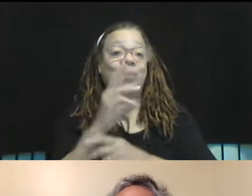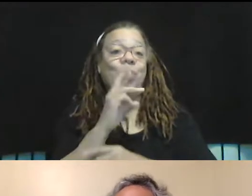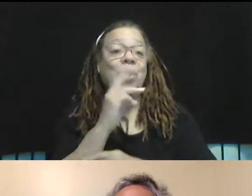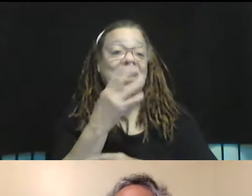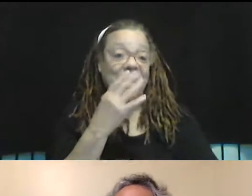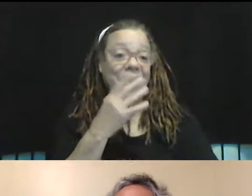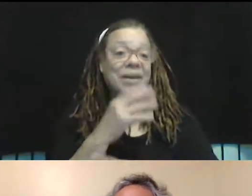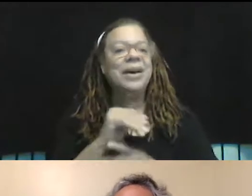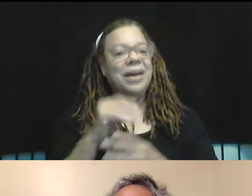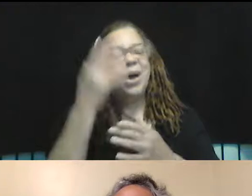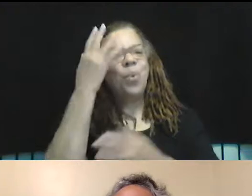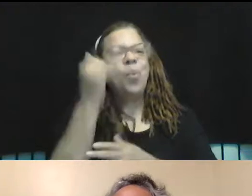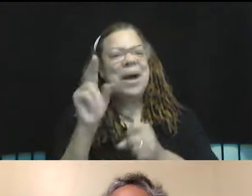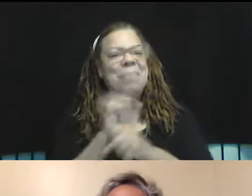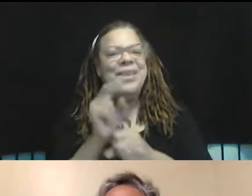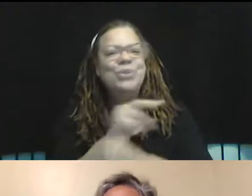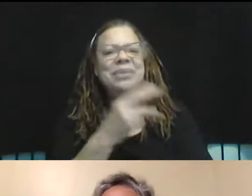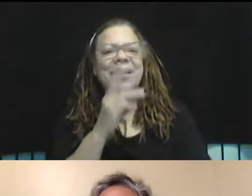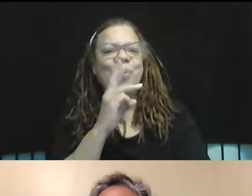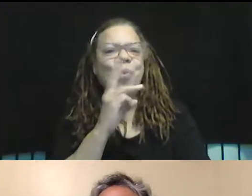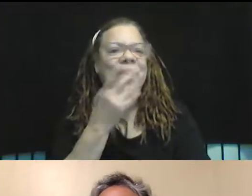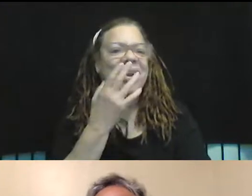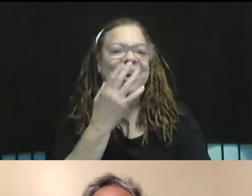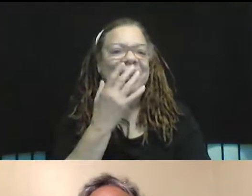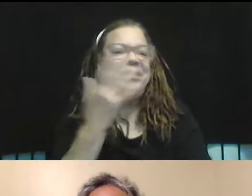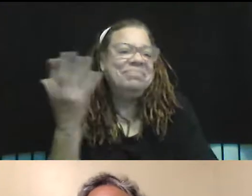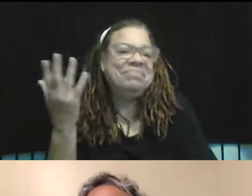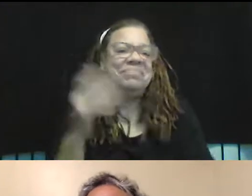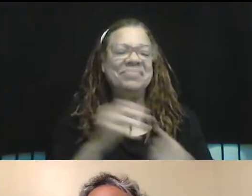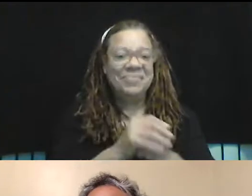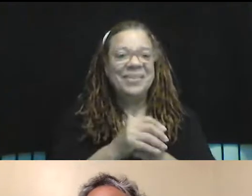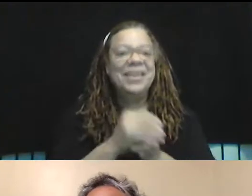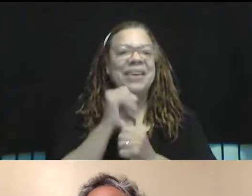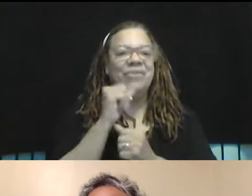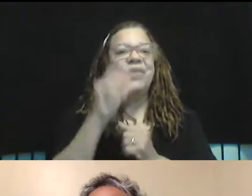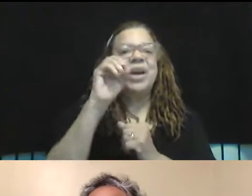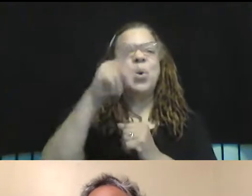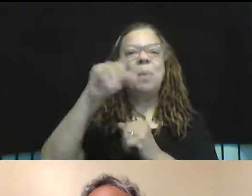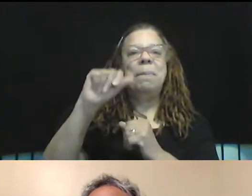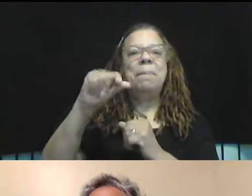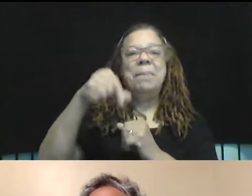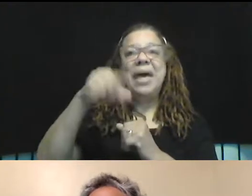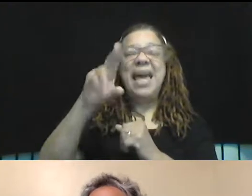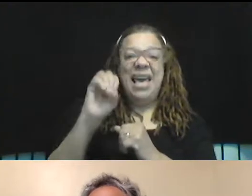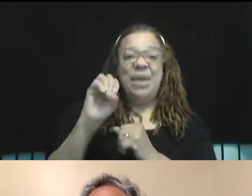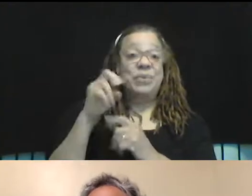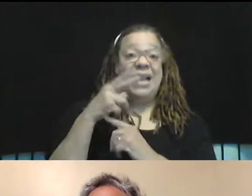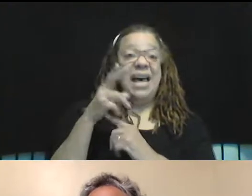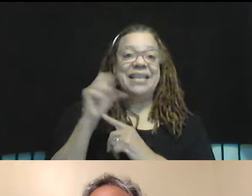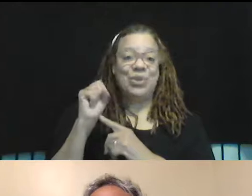why I'm like, why am I using watercolors? Huh. I did them very opaquely when I was in high school, because that's like all we